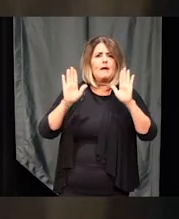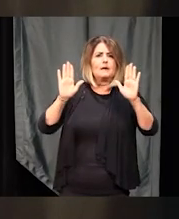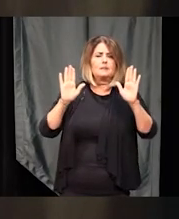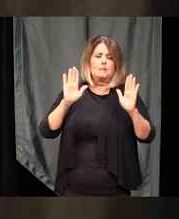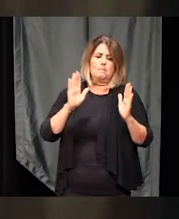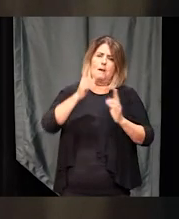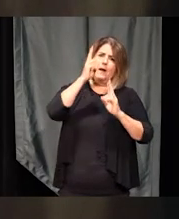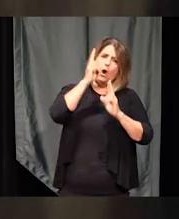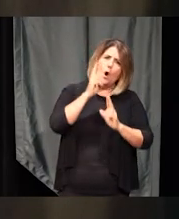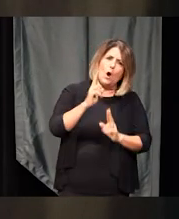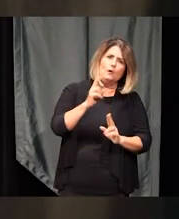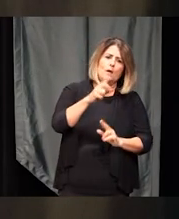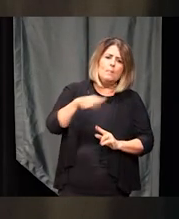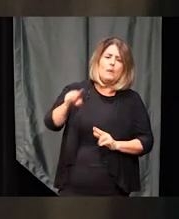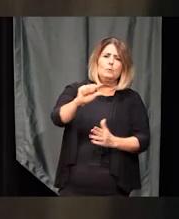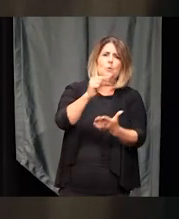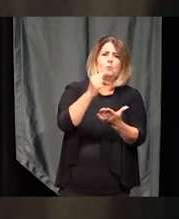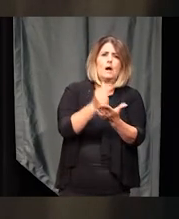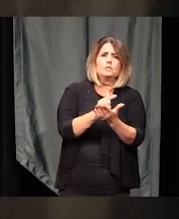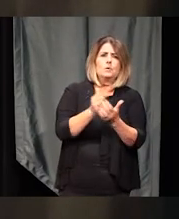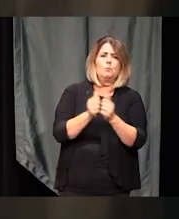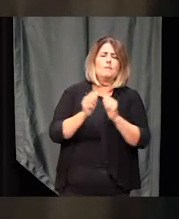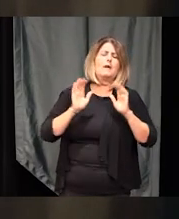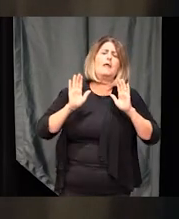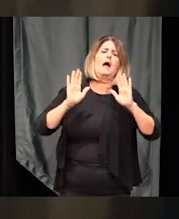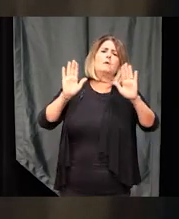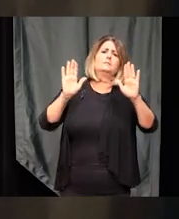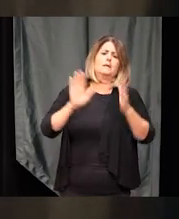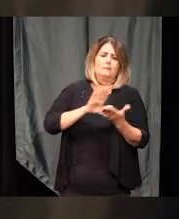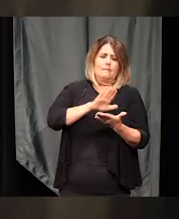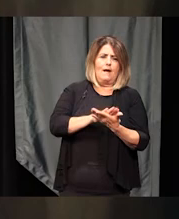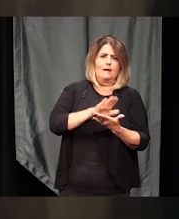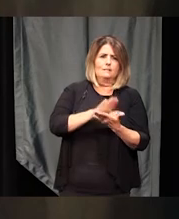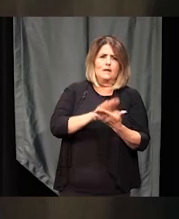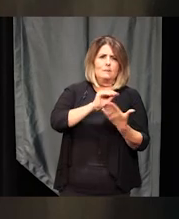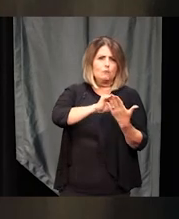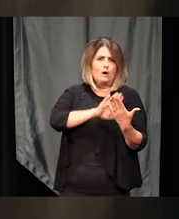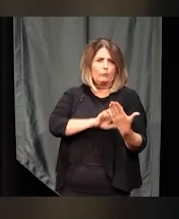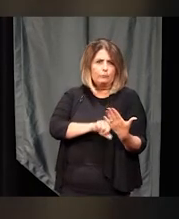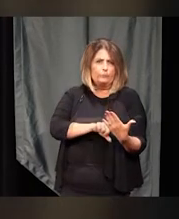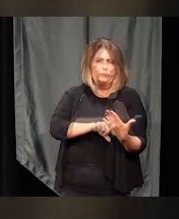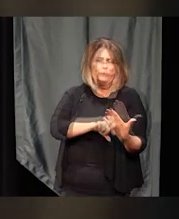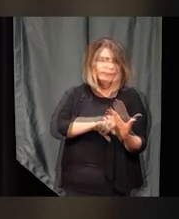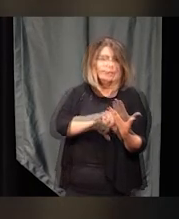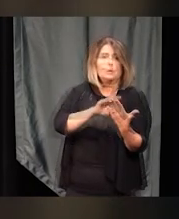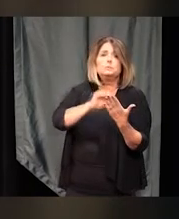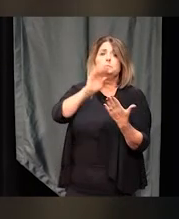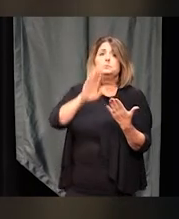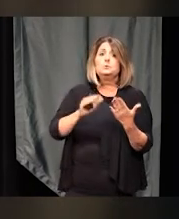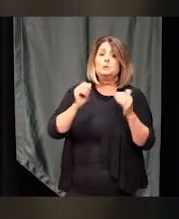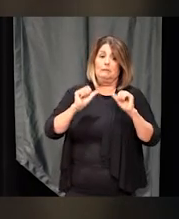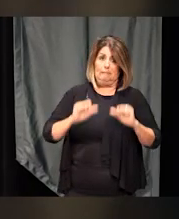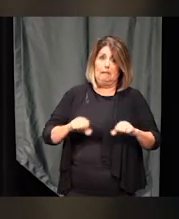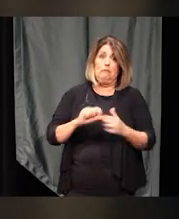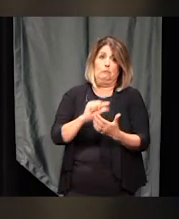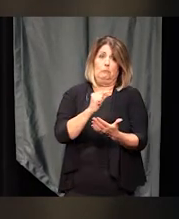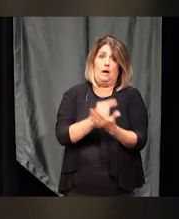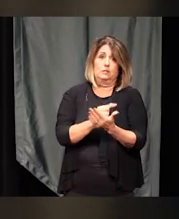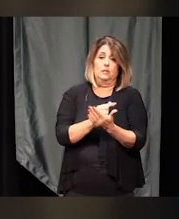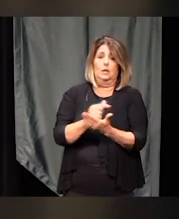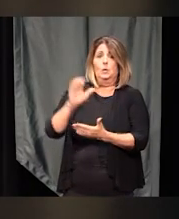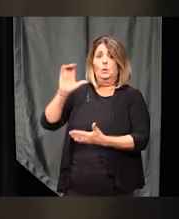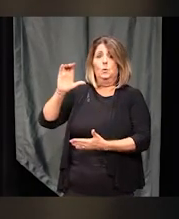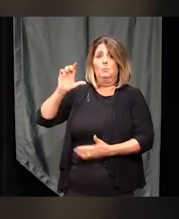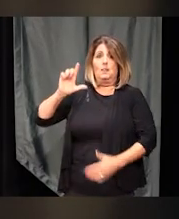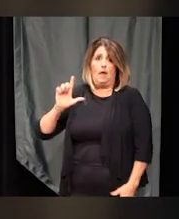who graduate from the college with an outstanding academic record. Students may graduate cum